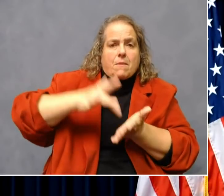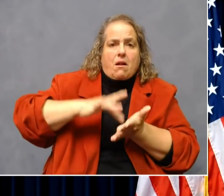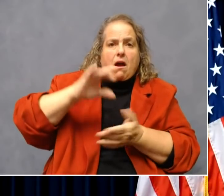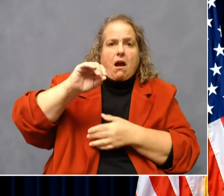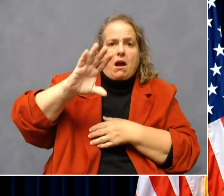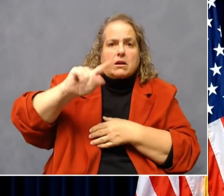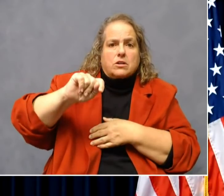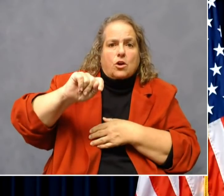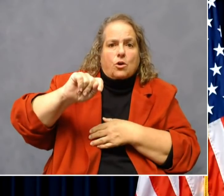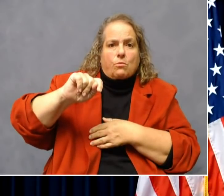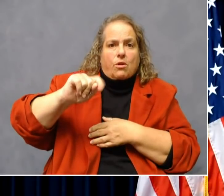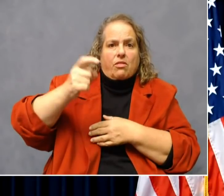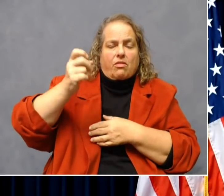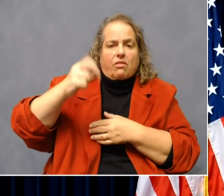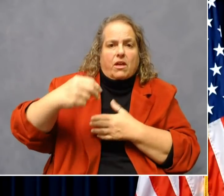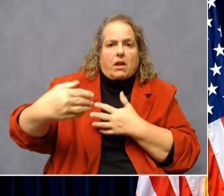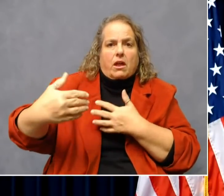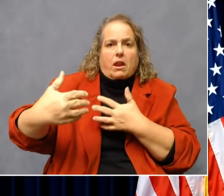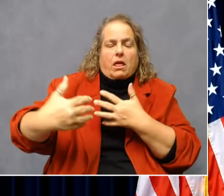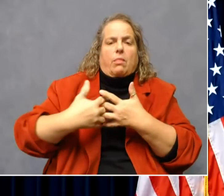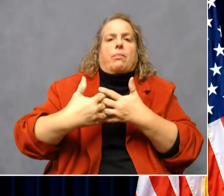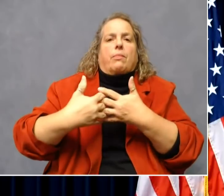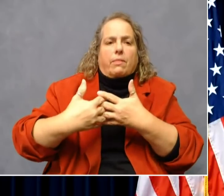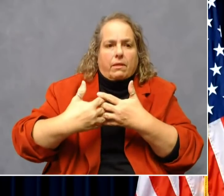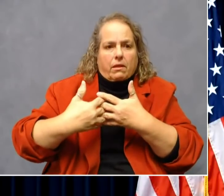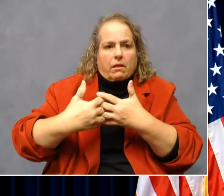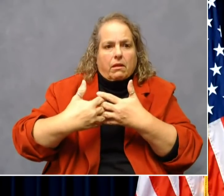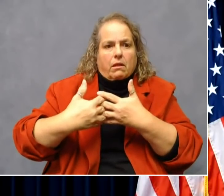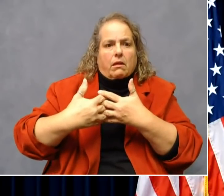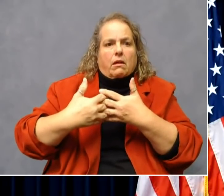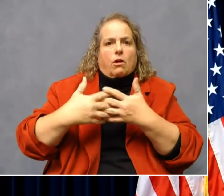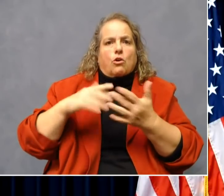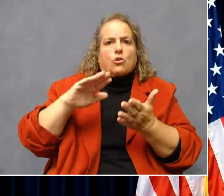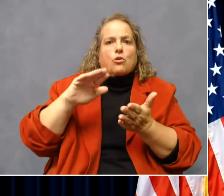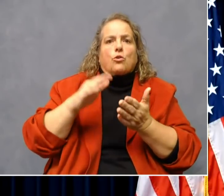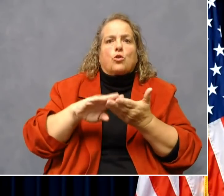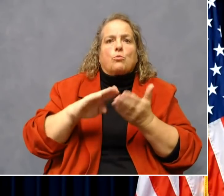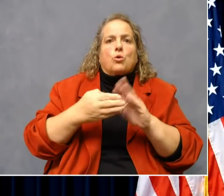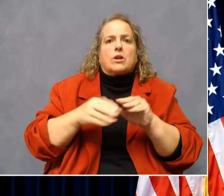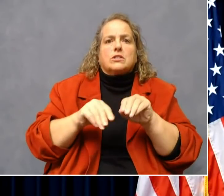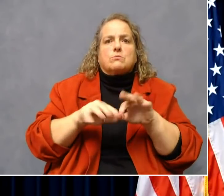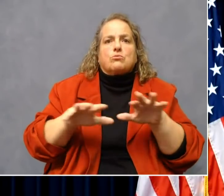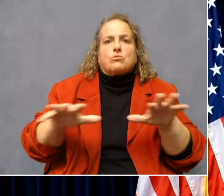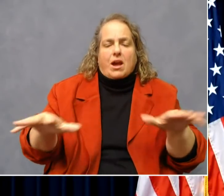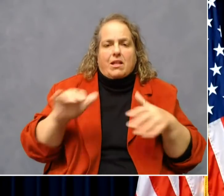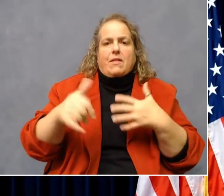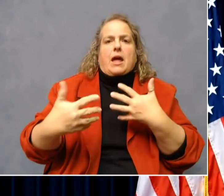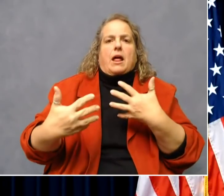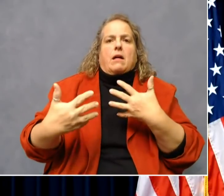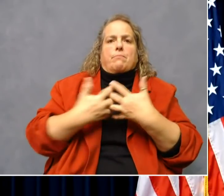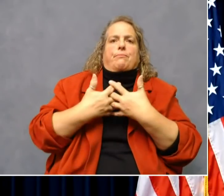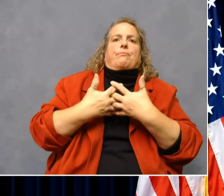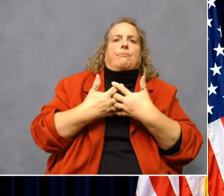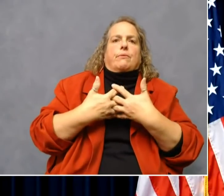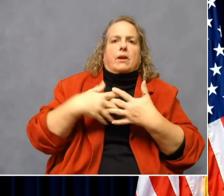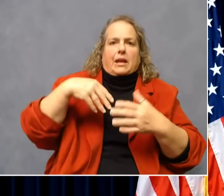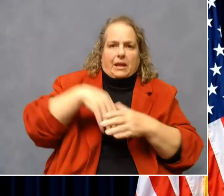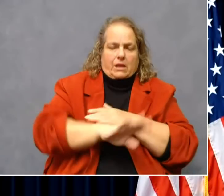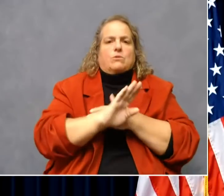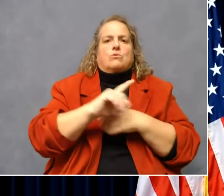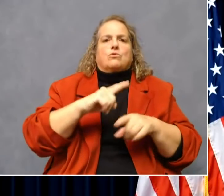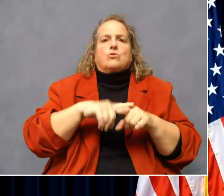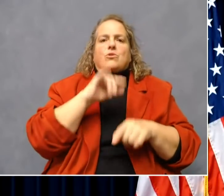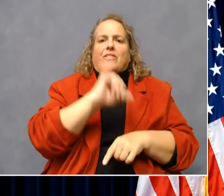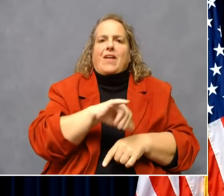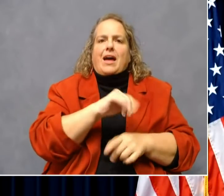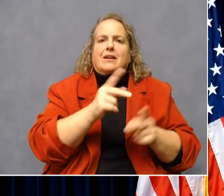But community spread is so overwhelming that it's breaking through all defenses. And because of that,